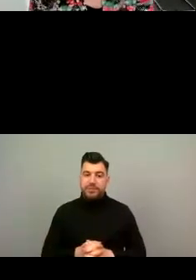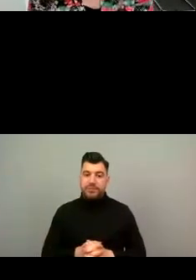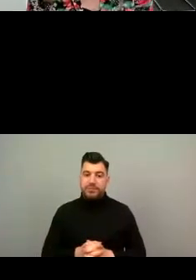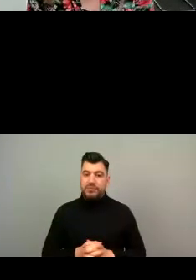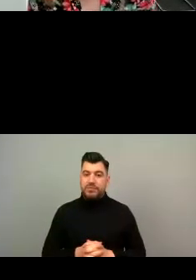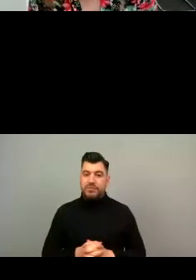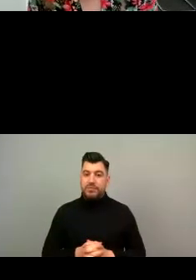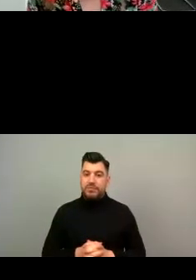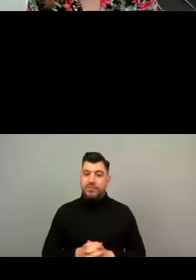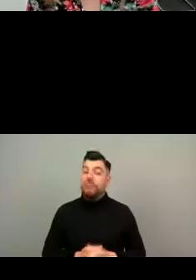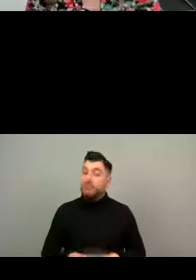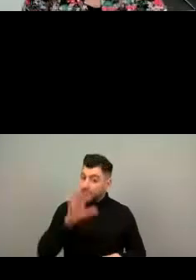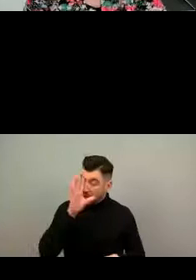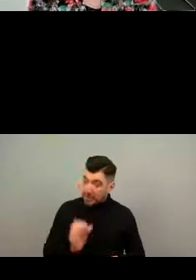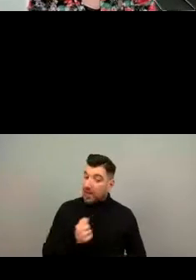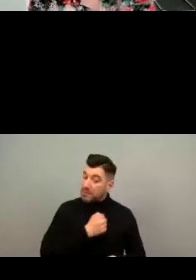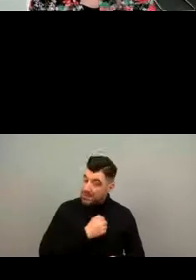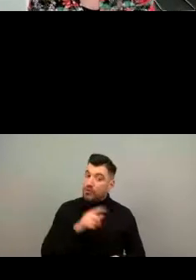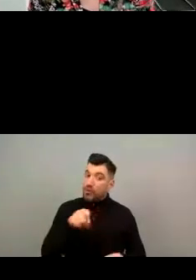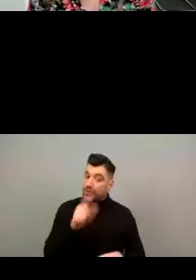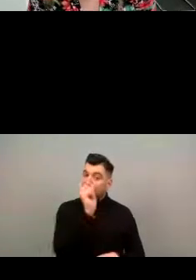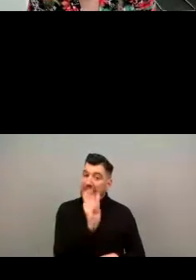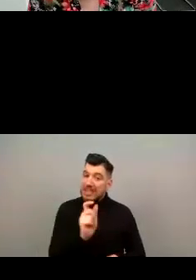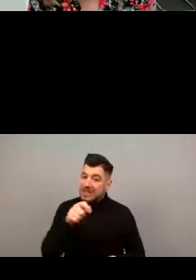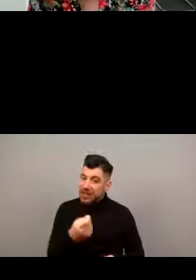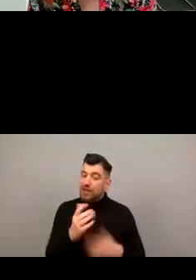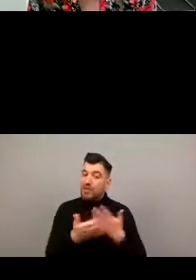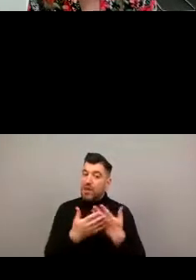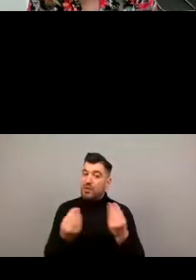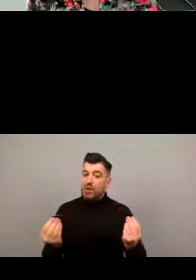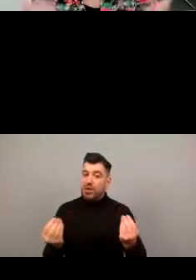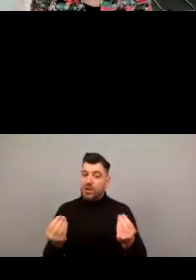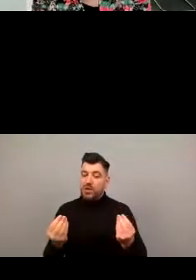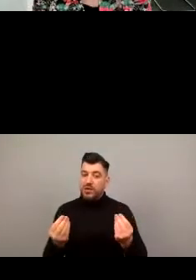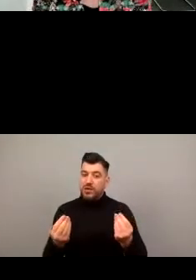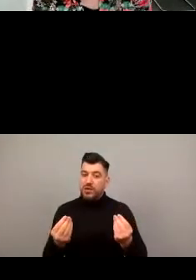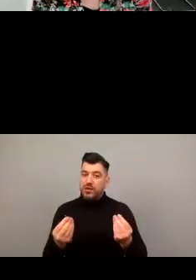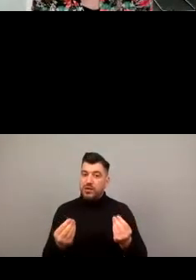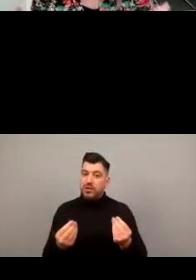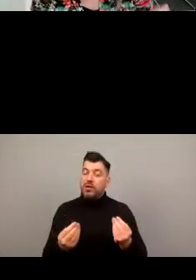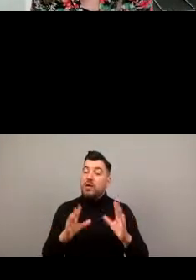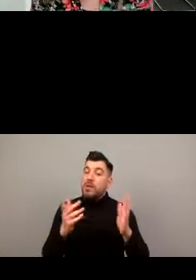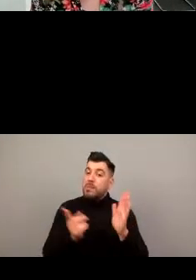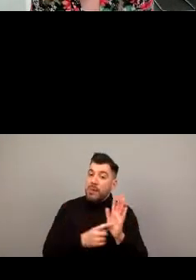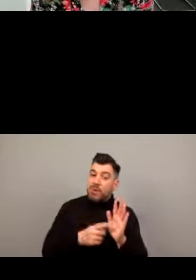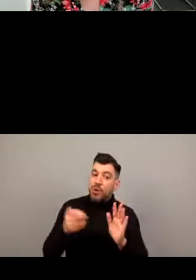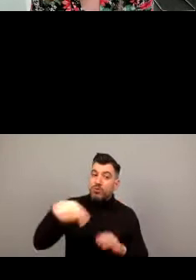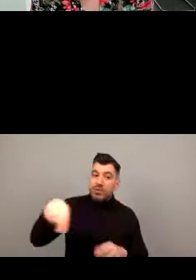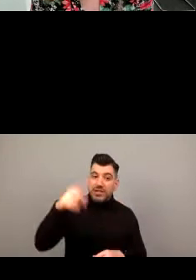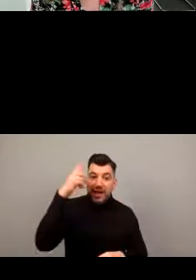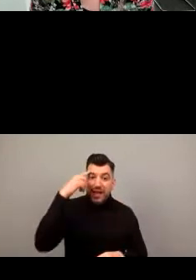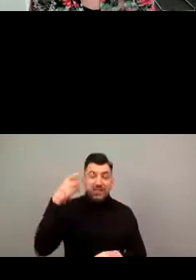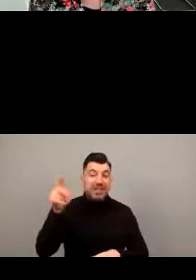I still believe in keywords, or at least I strongly believe in doing keyword research. You should find out what your audience